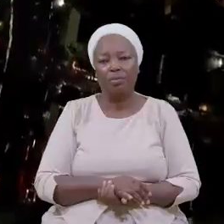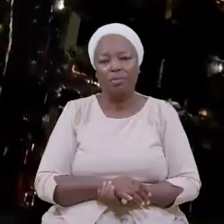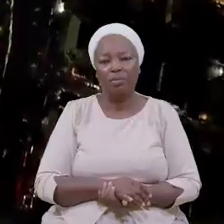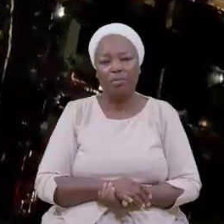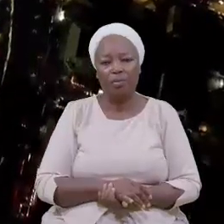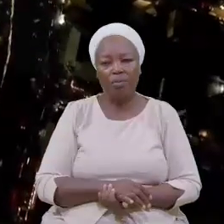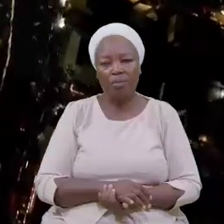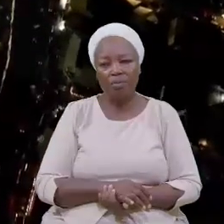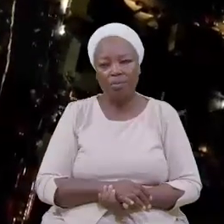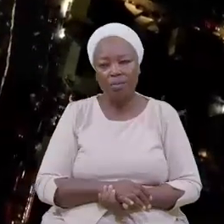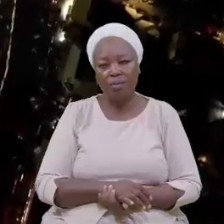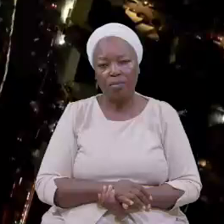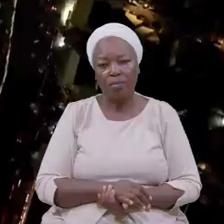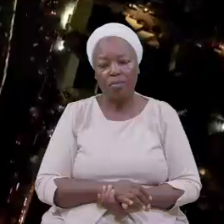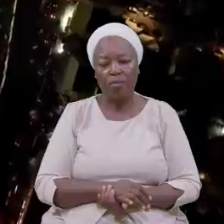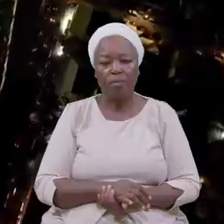Don't